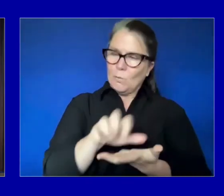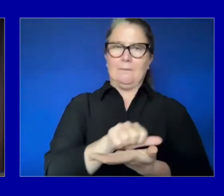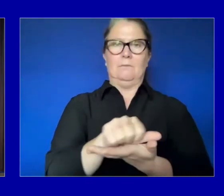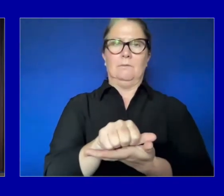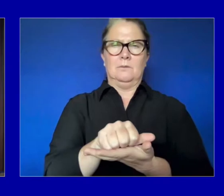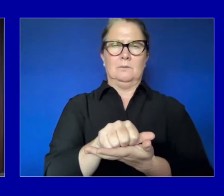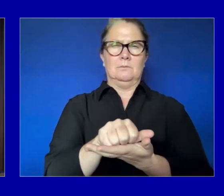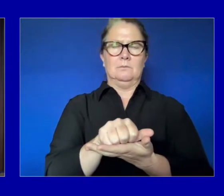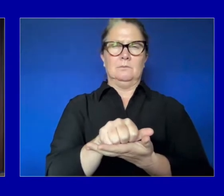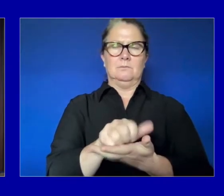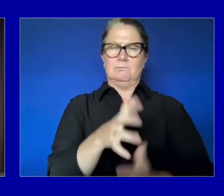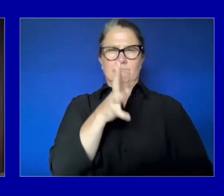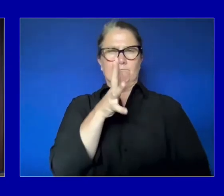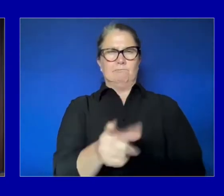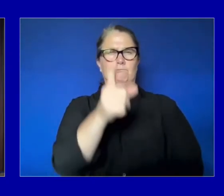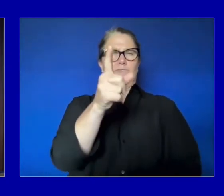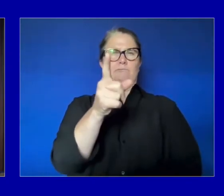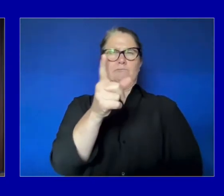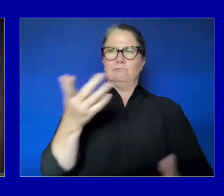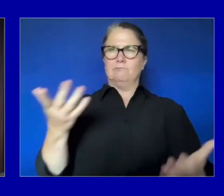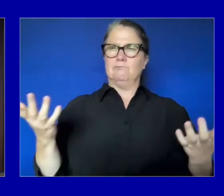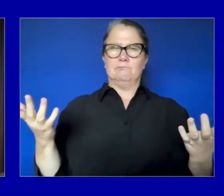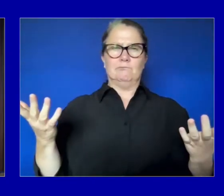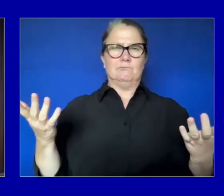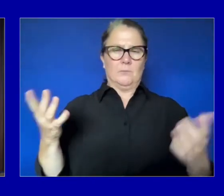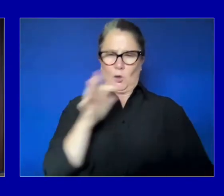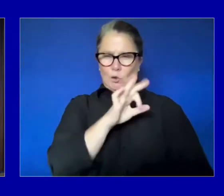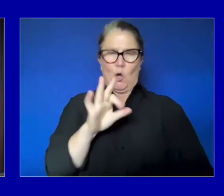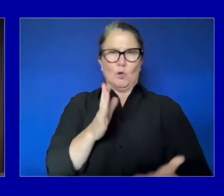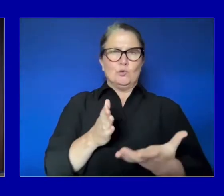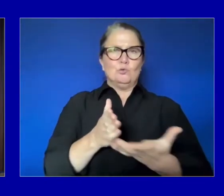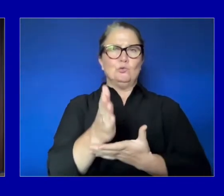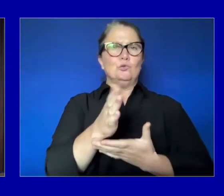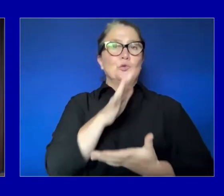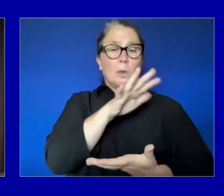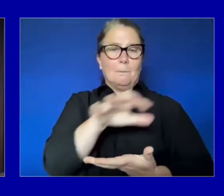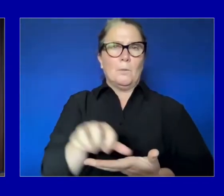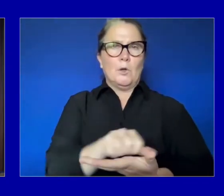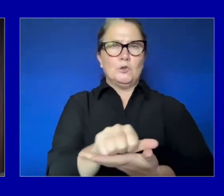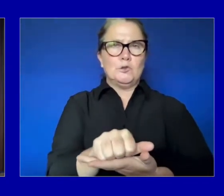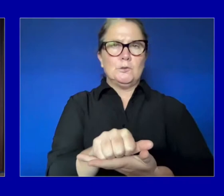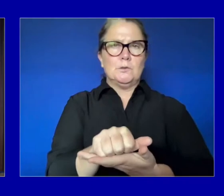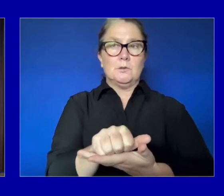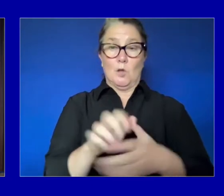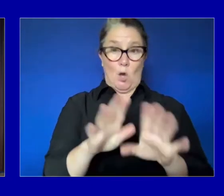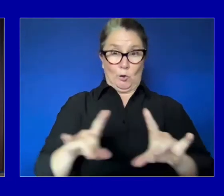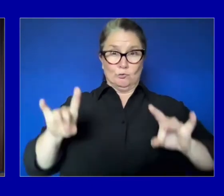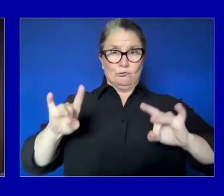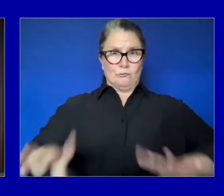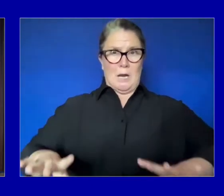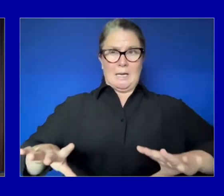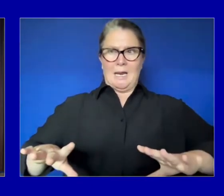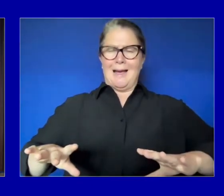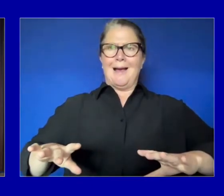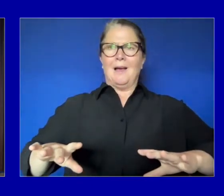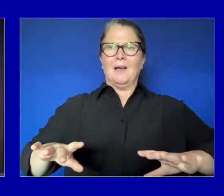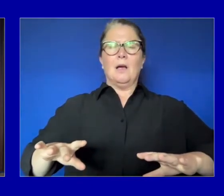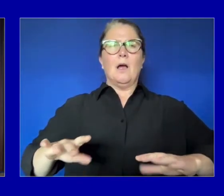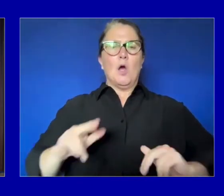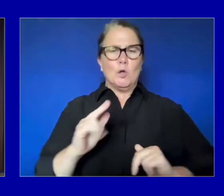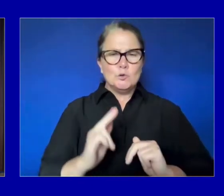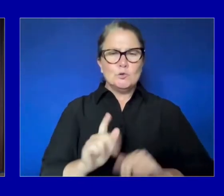the, Australia is still forming its understanding of this continent. Um, after you've, after you've stolen